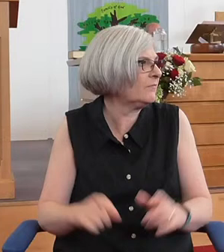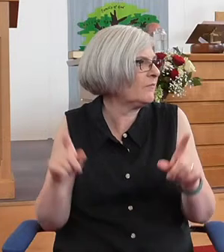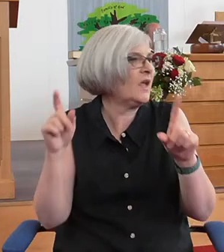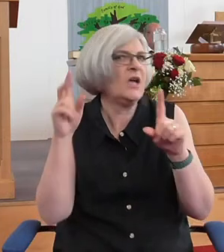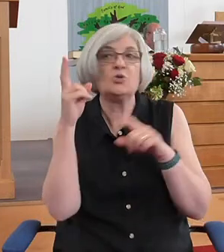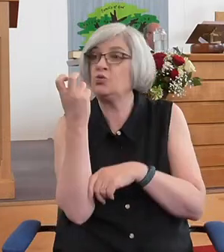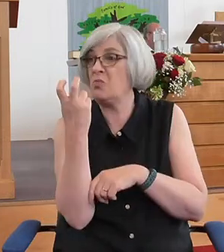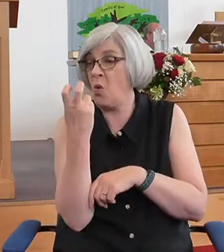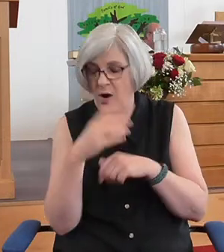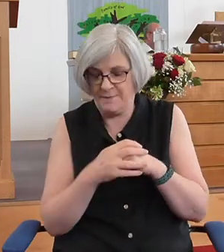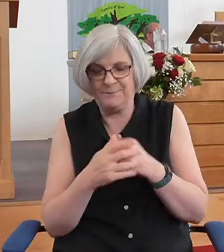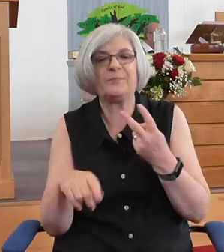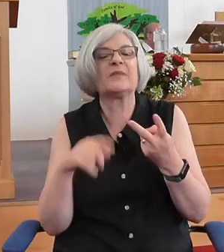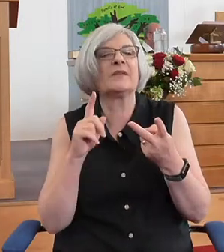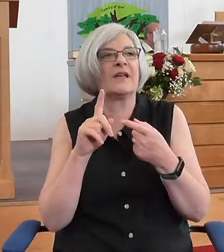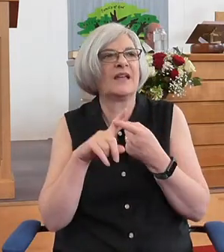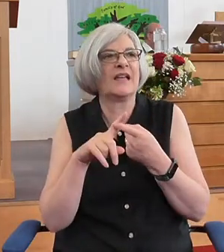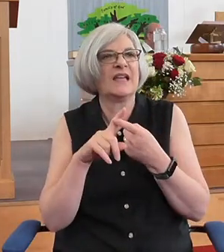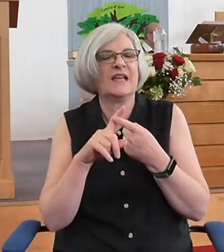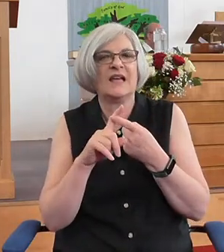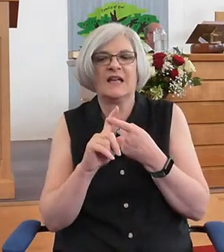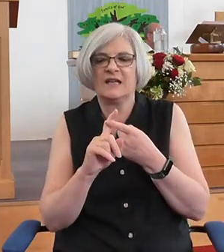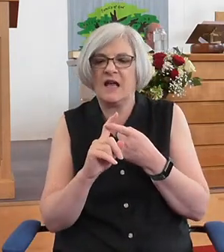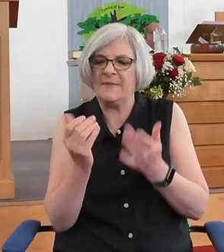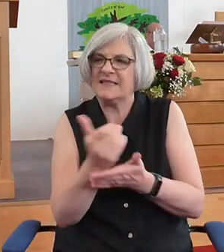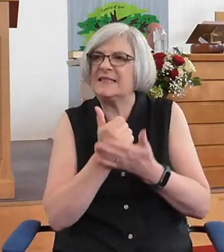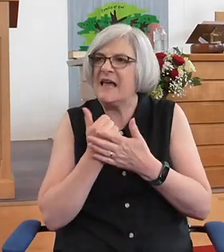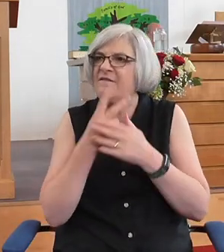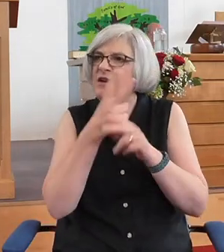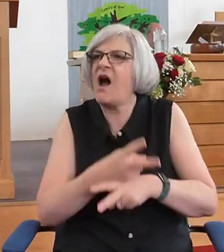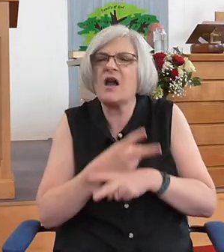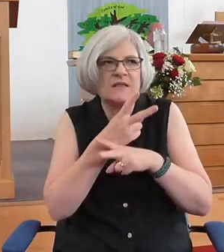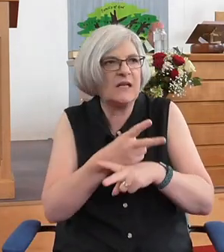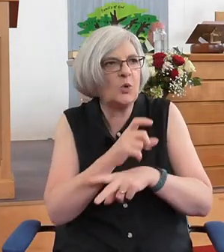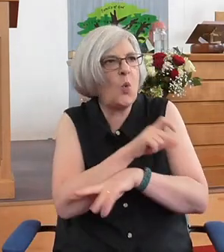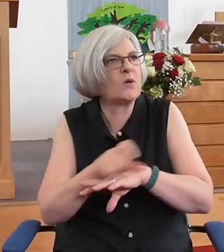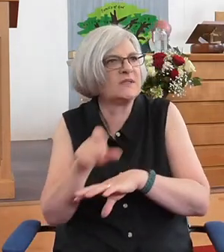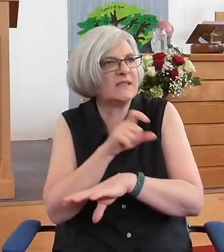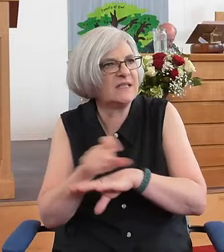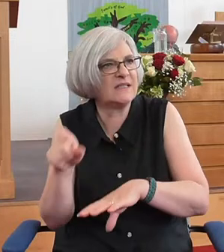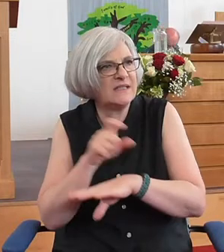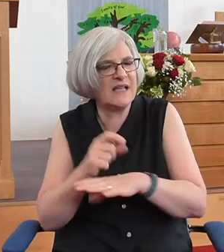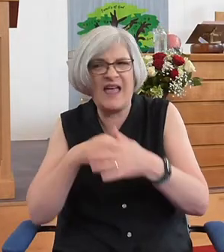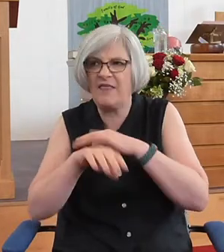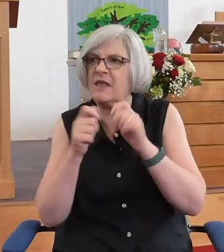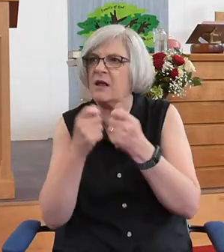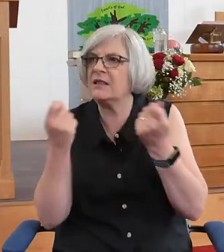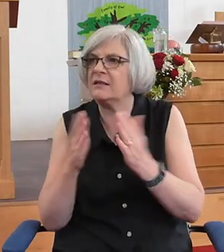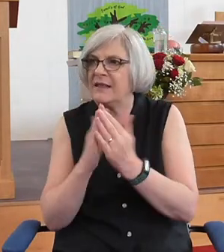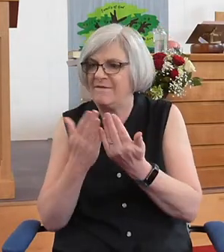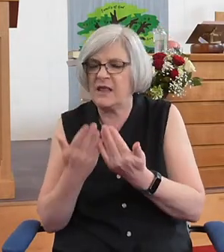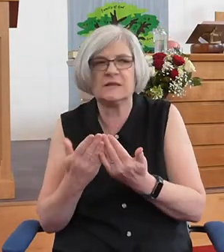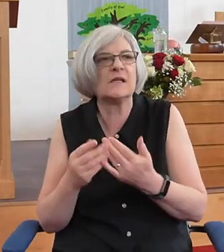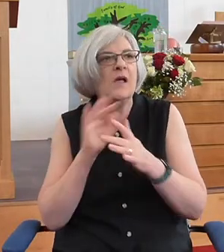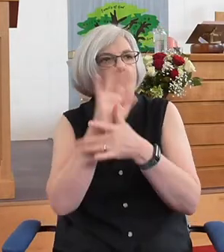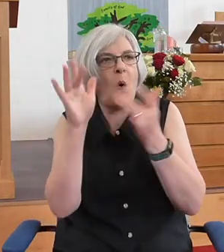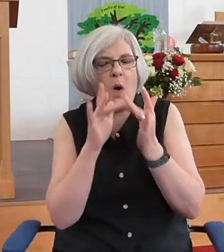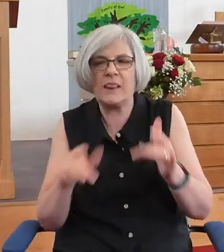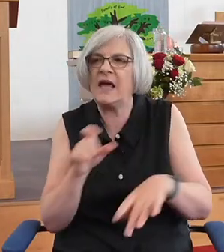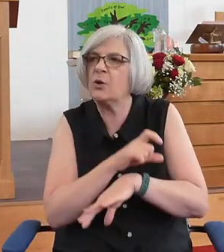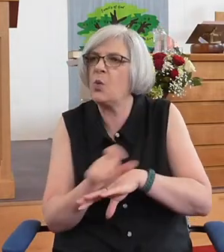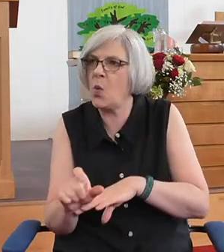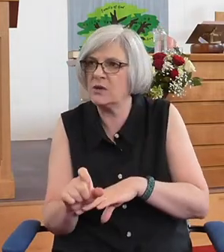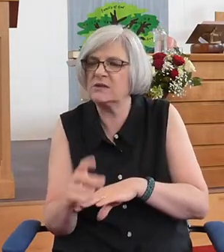Two more. The notice about the safeguarding courses that are in the update. The online course on the